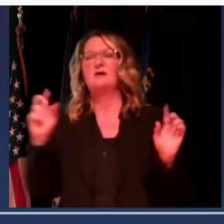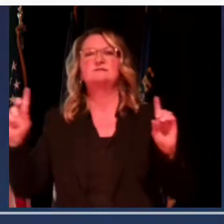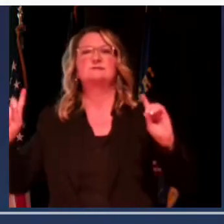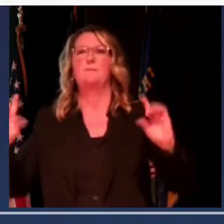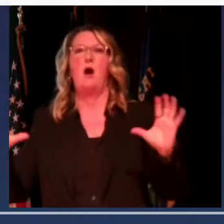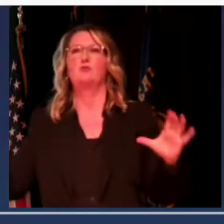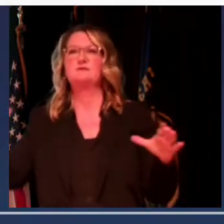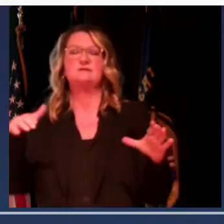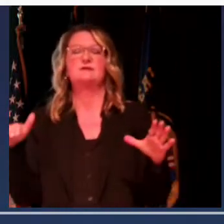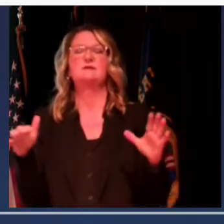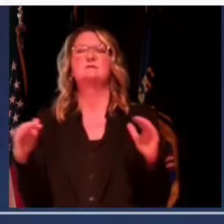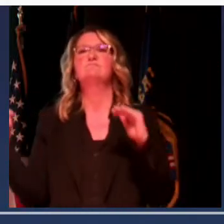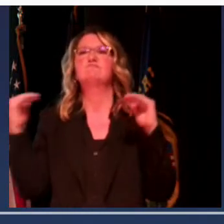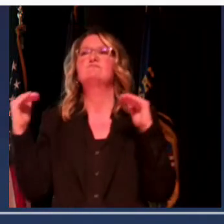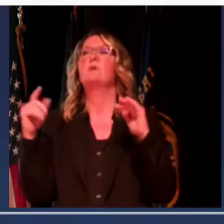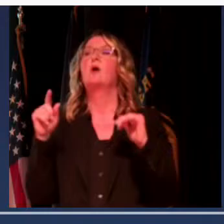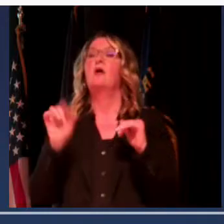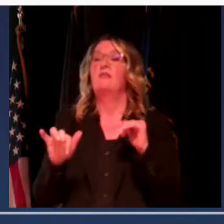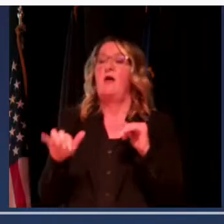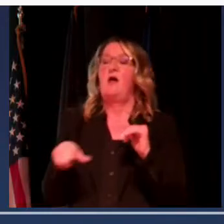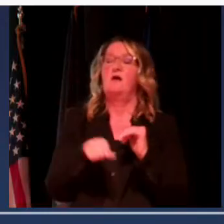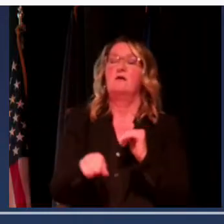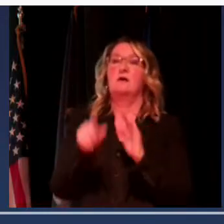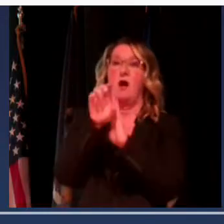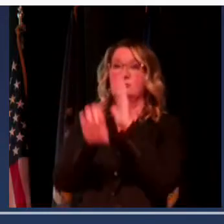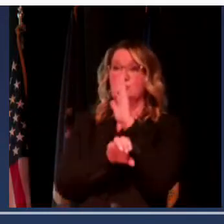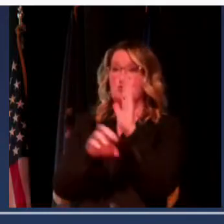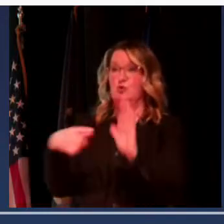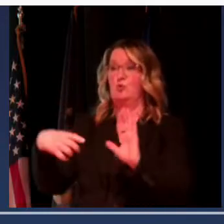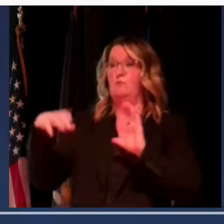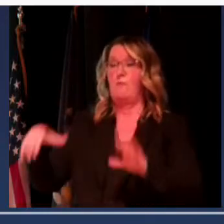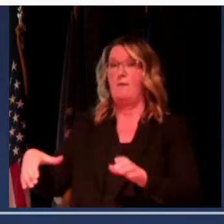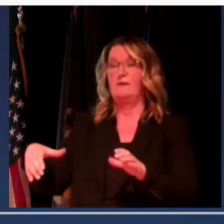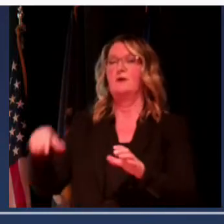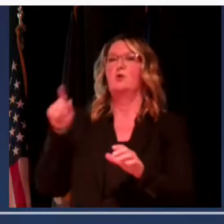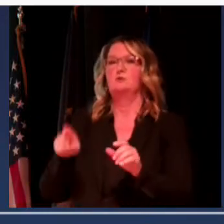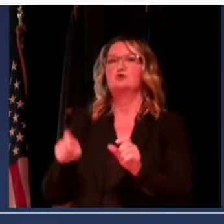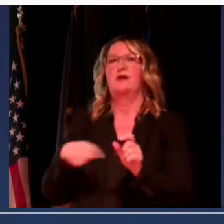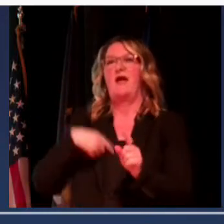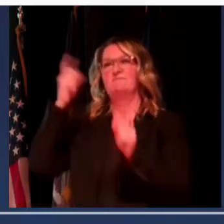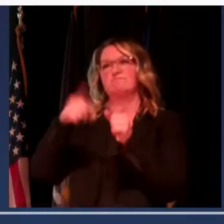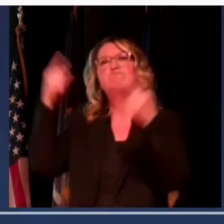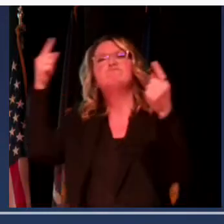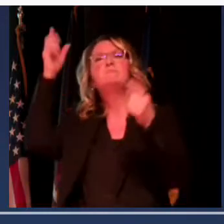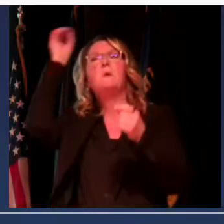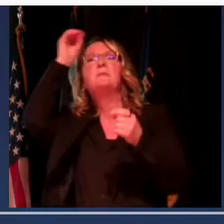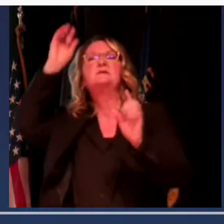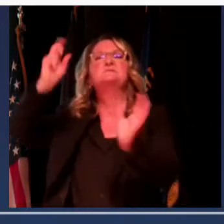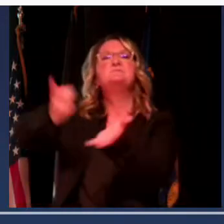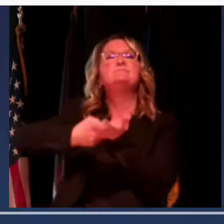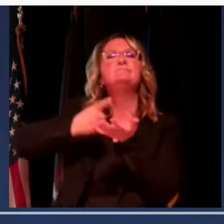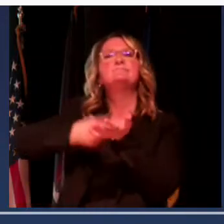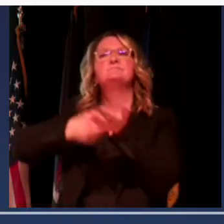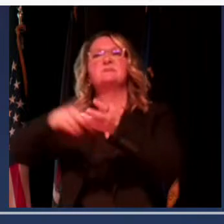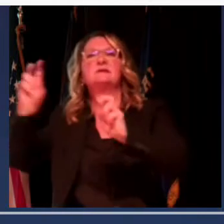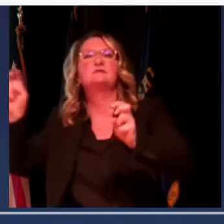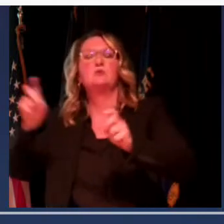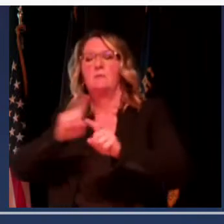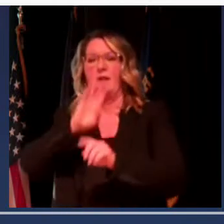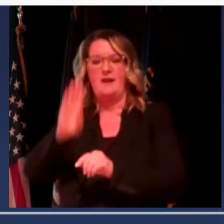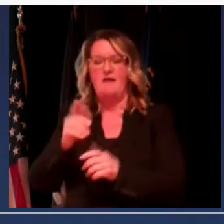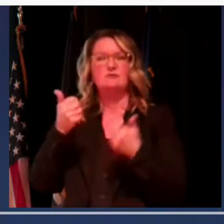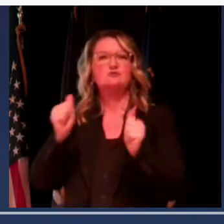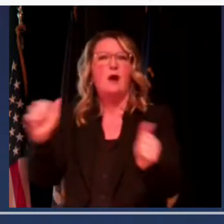In a constitutional republic, we can and should have differences of opinion and debate on the issues. Yet we should never try